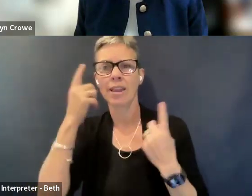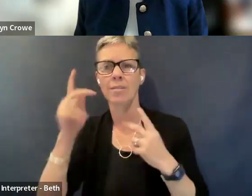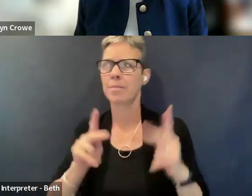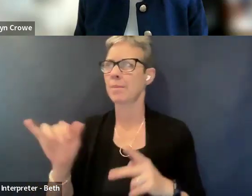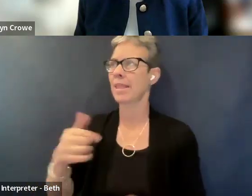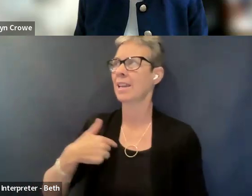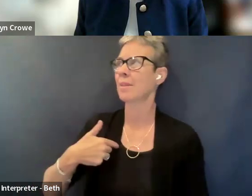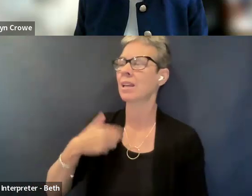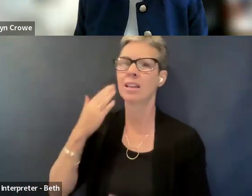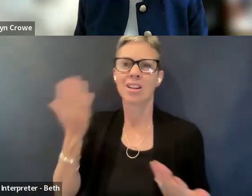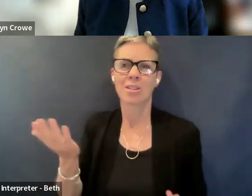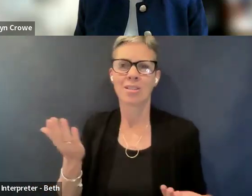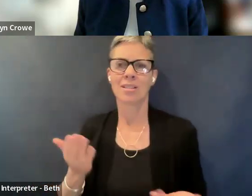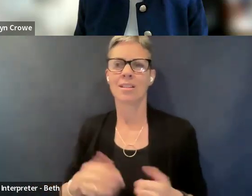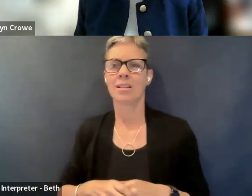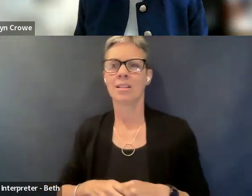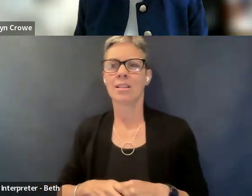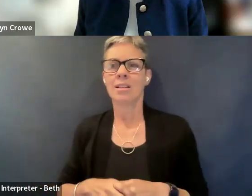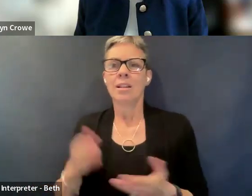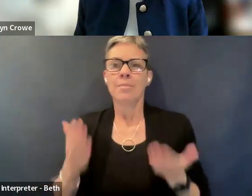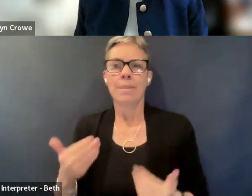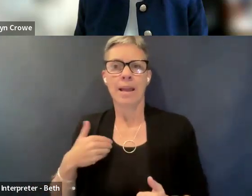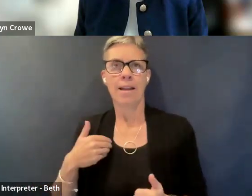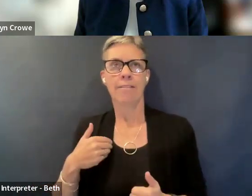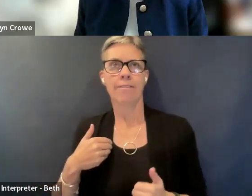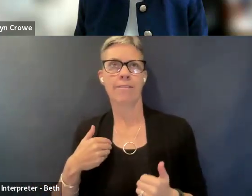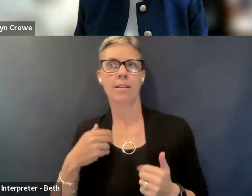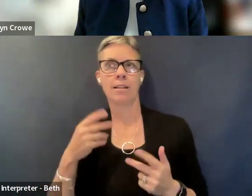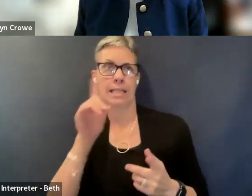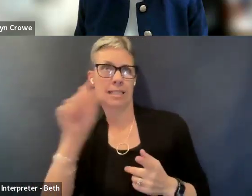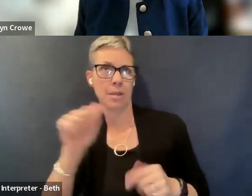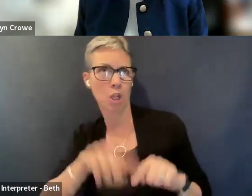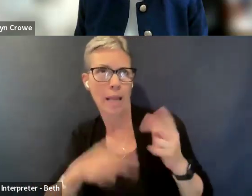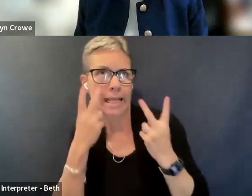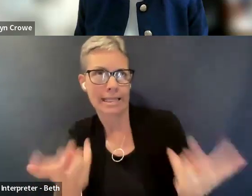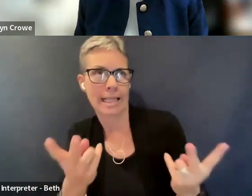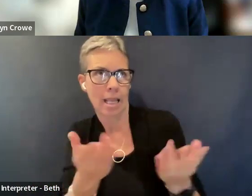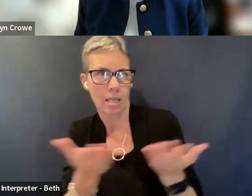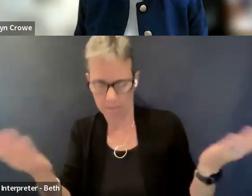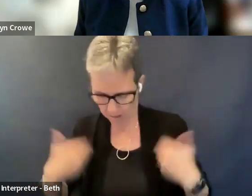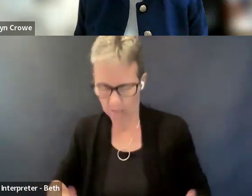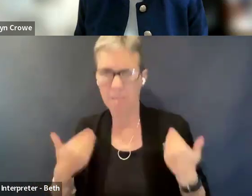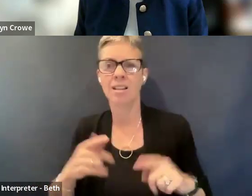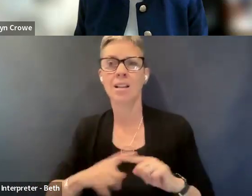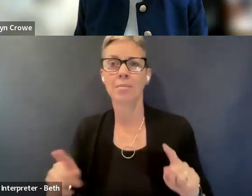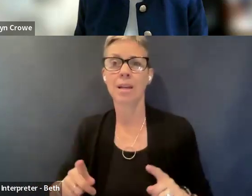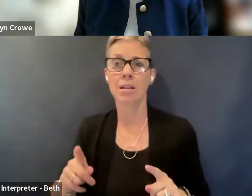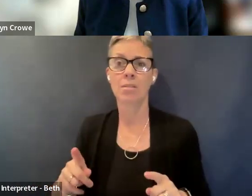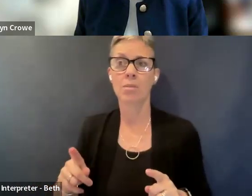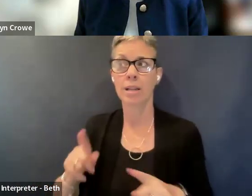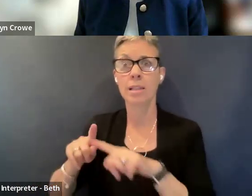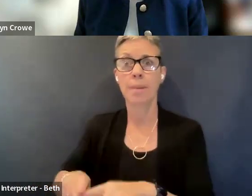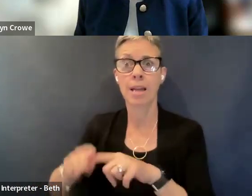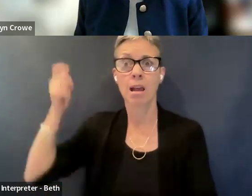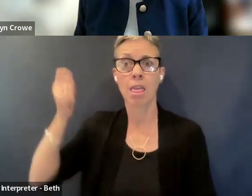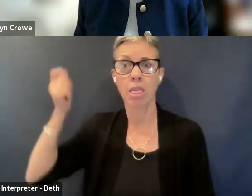not, we have an invisible disability where you can't see, but we live on Medicaid or Medicare and